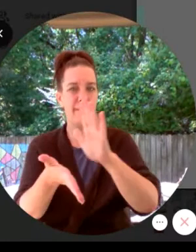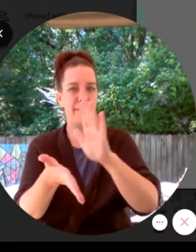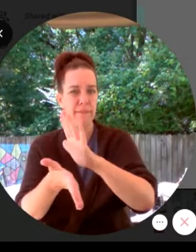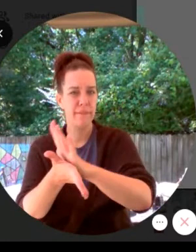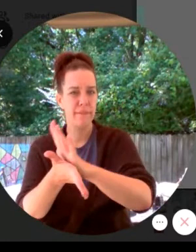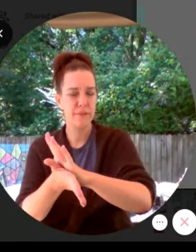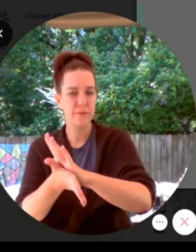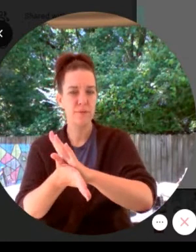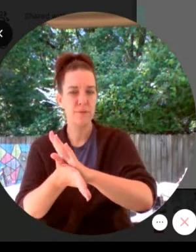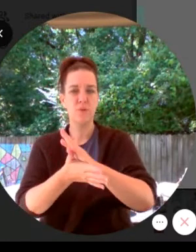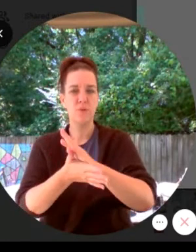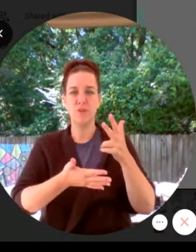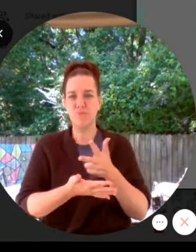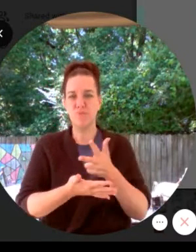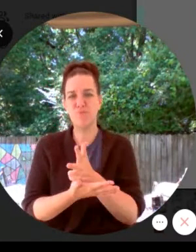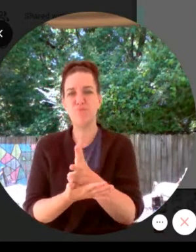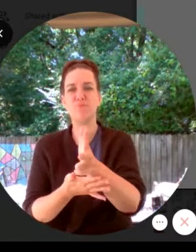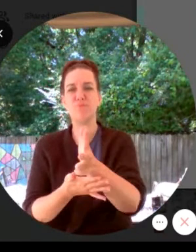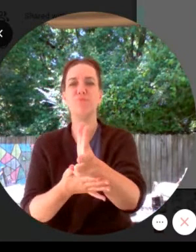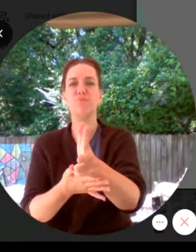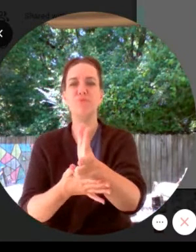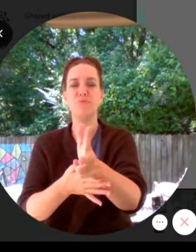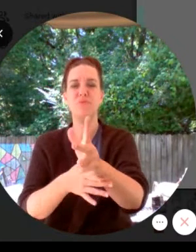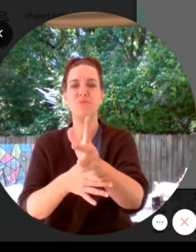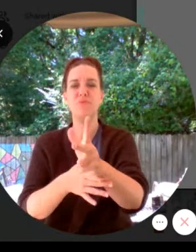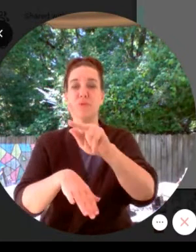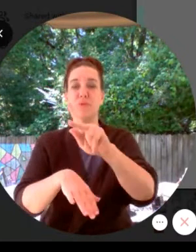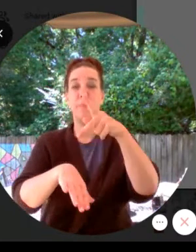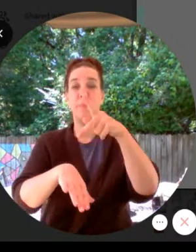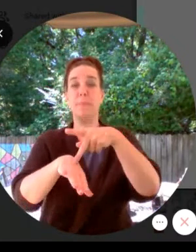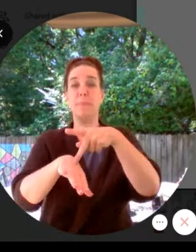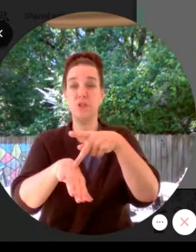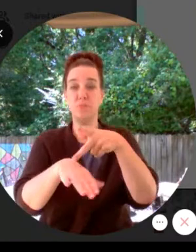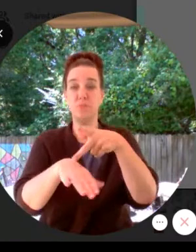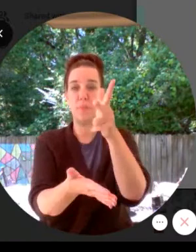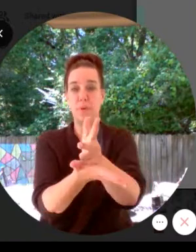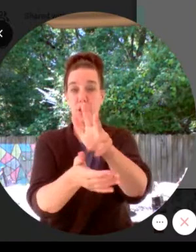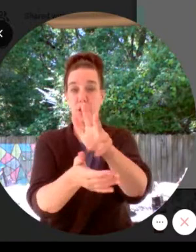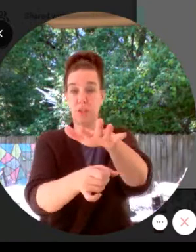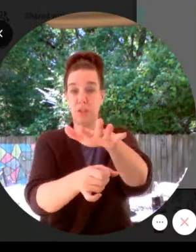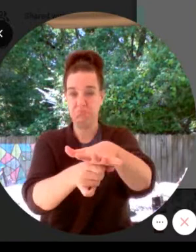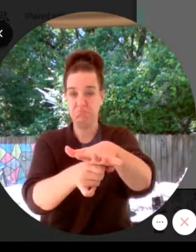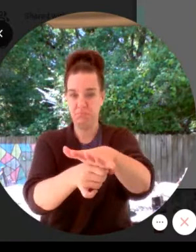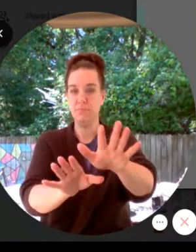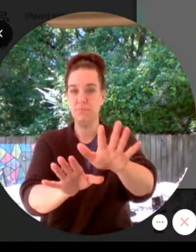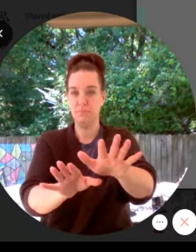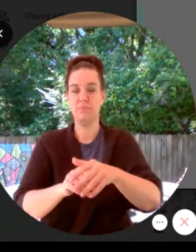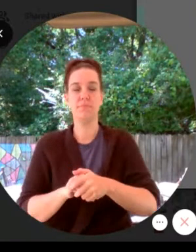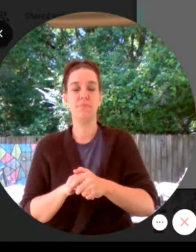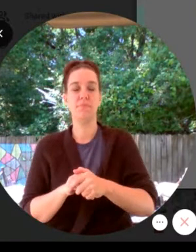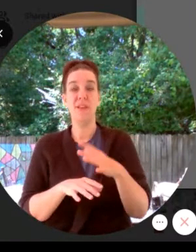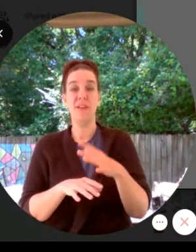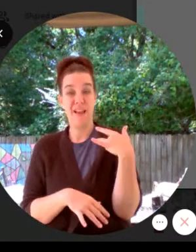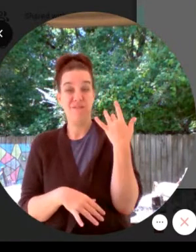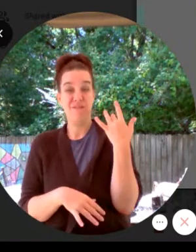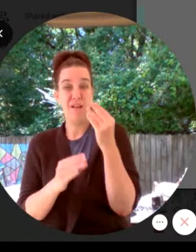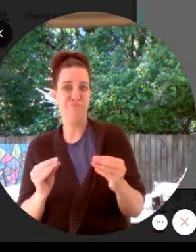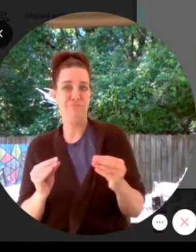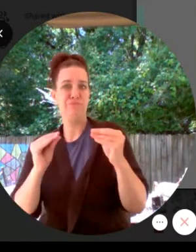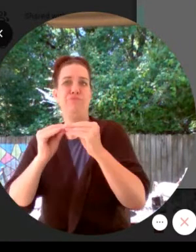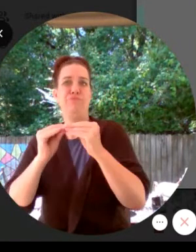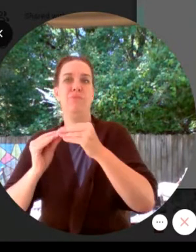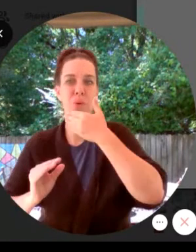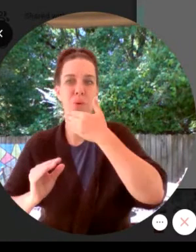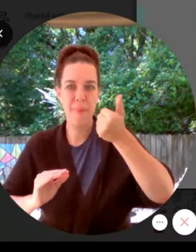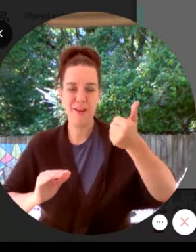pull into the principal's parking space. It felt even better to